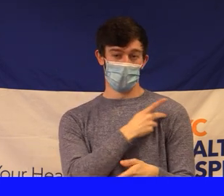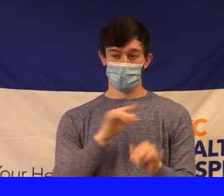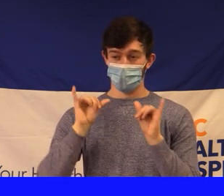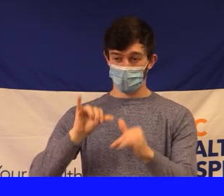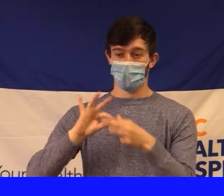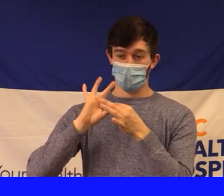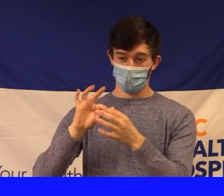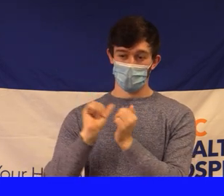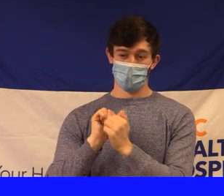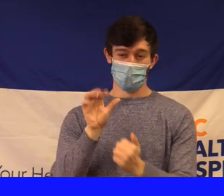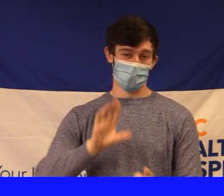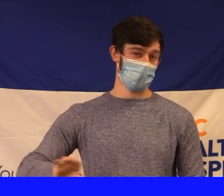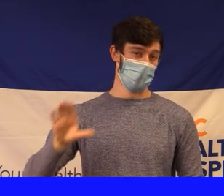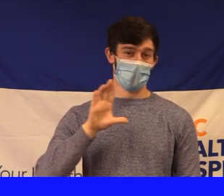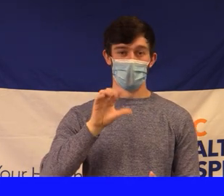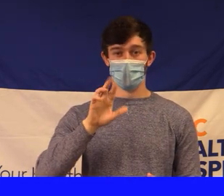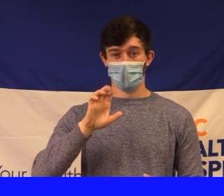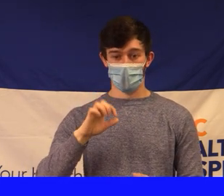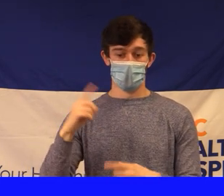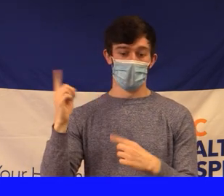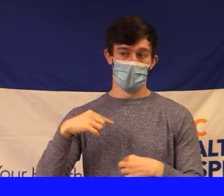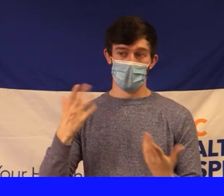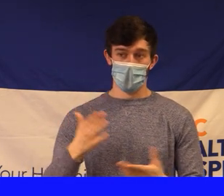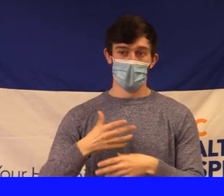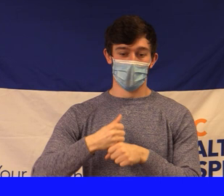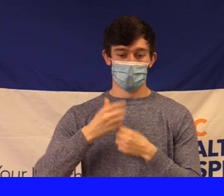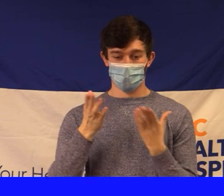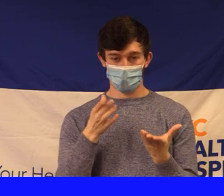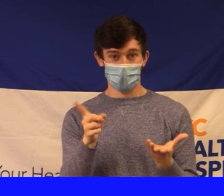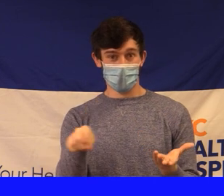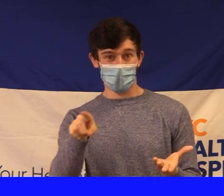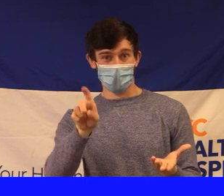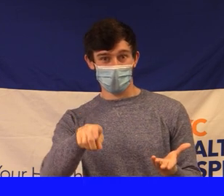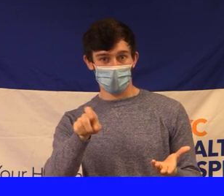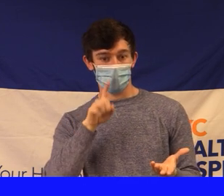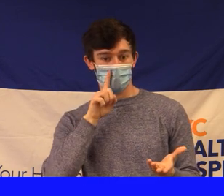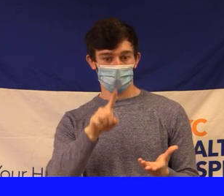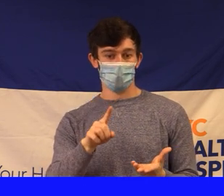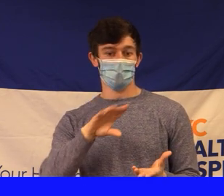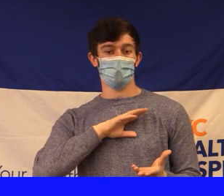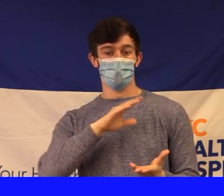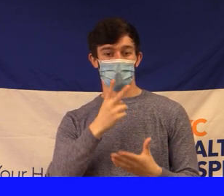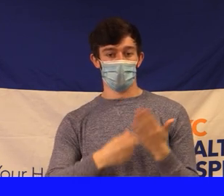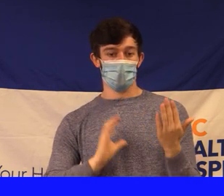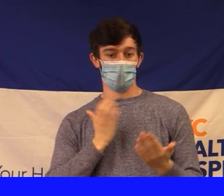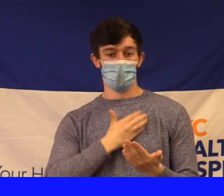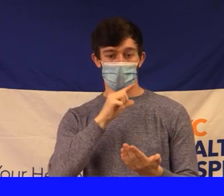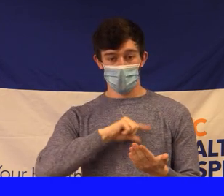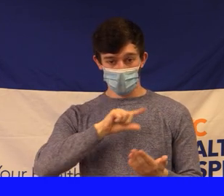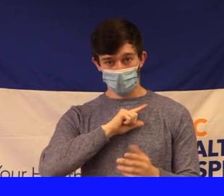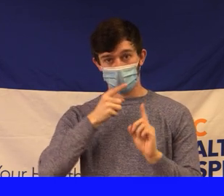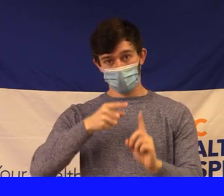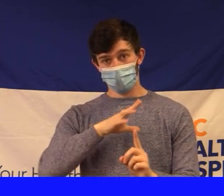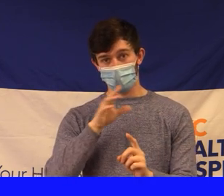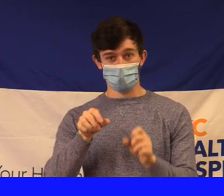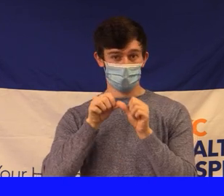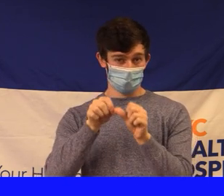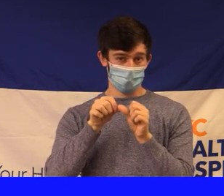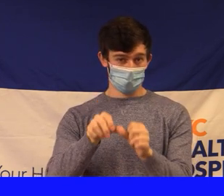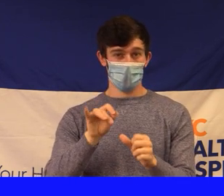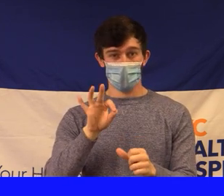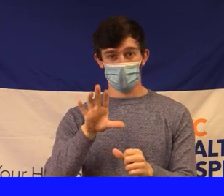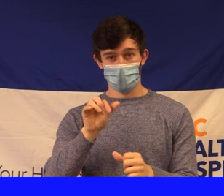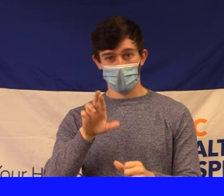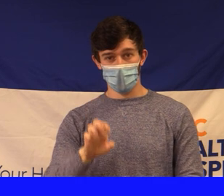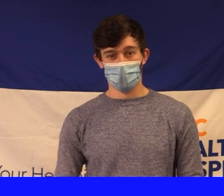care, come in and get the services they need for both our quality goals and our continuity of care and financial